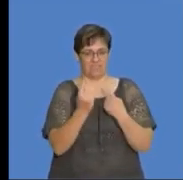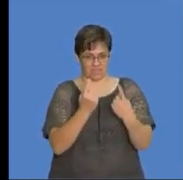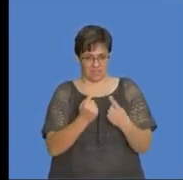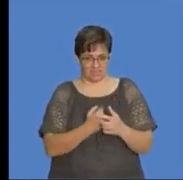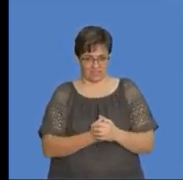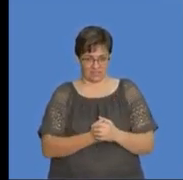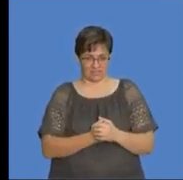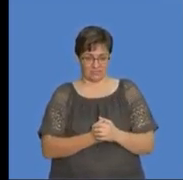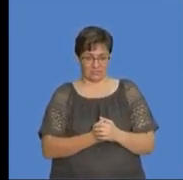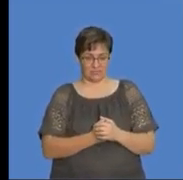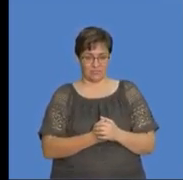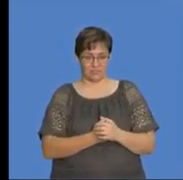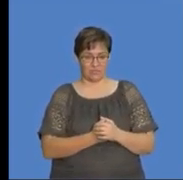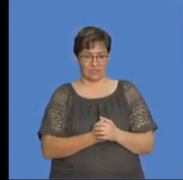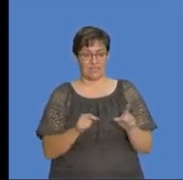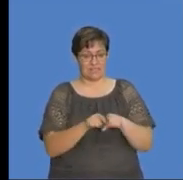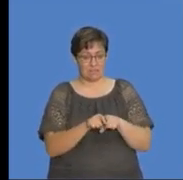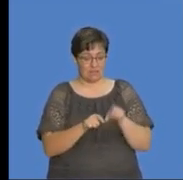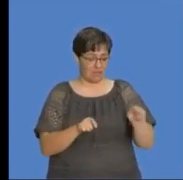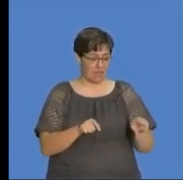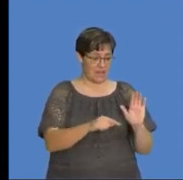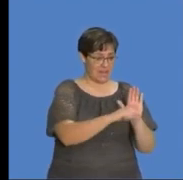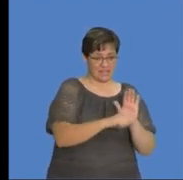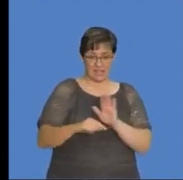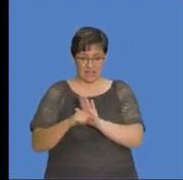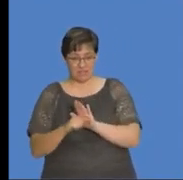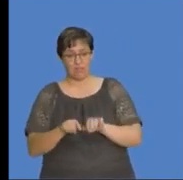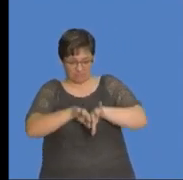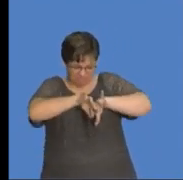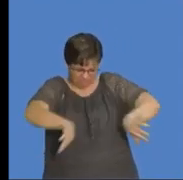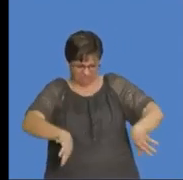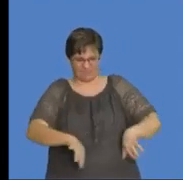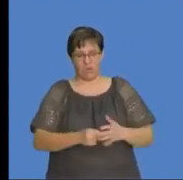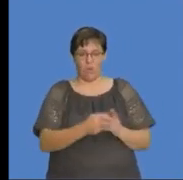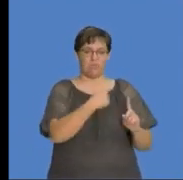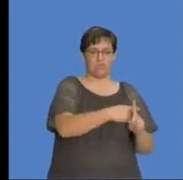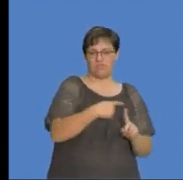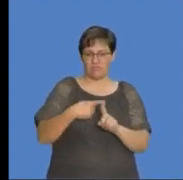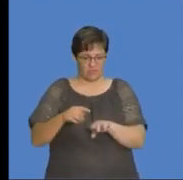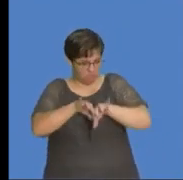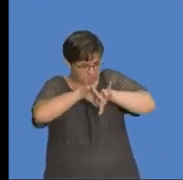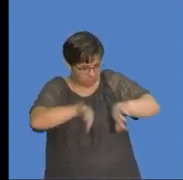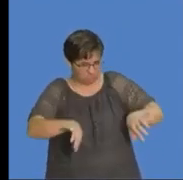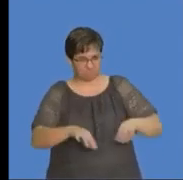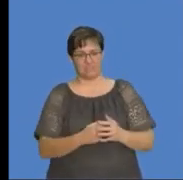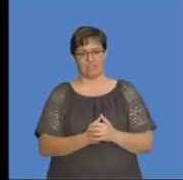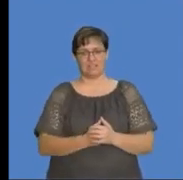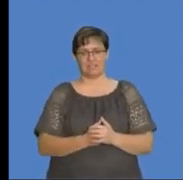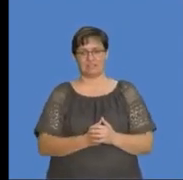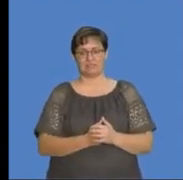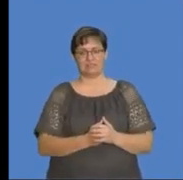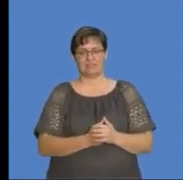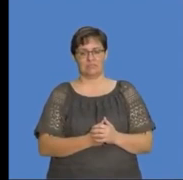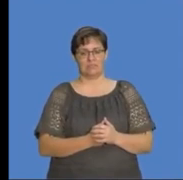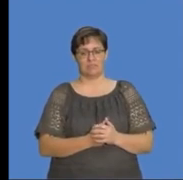they attract each other, okay? While like charges, they repel, okay? So opposite charges, they exert a